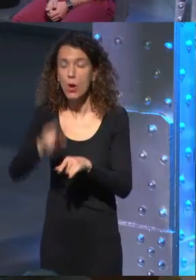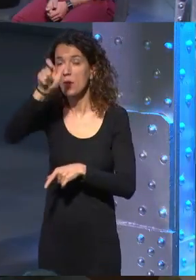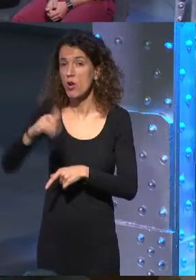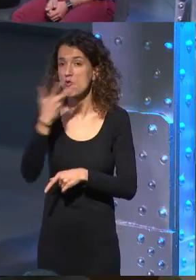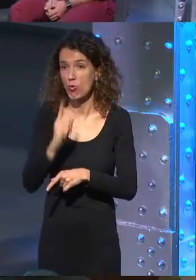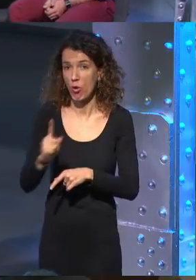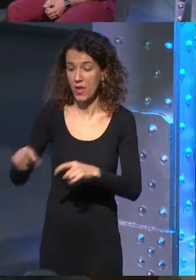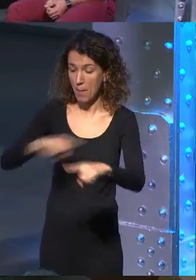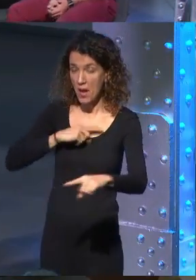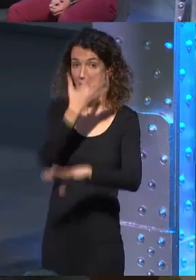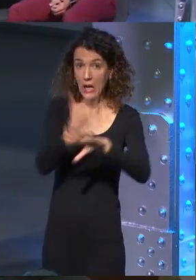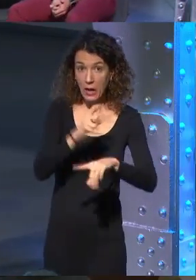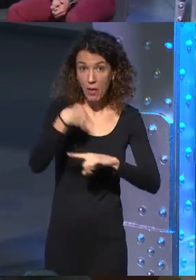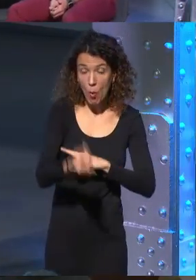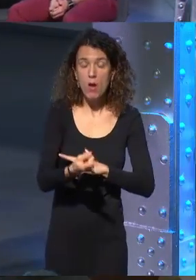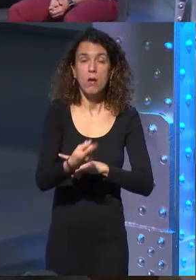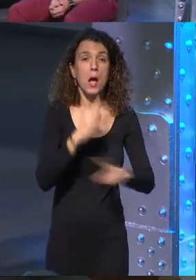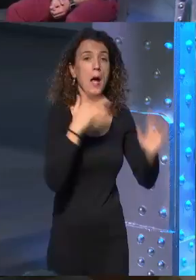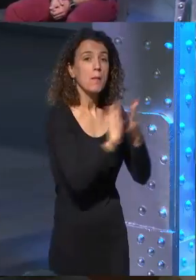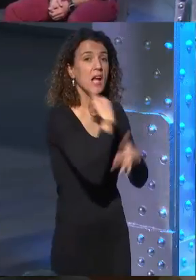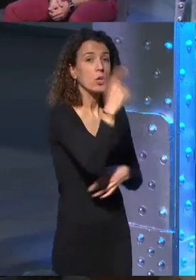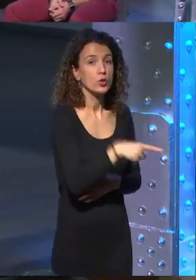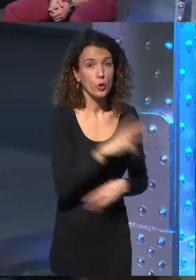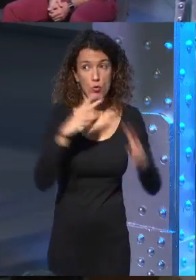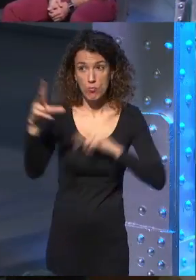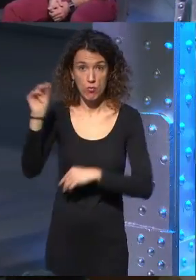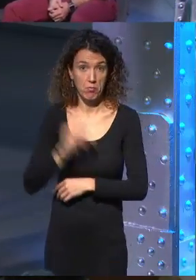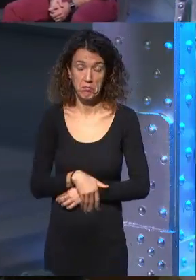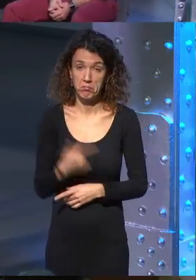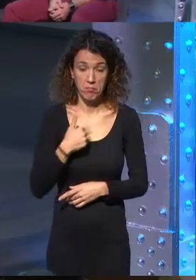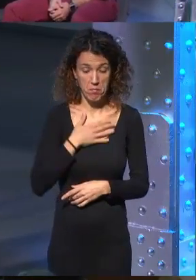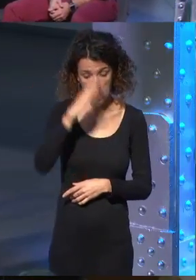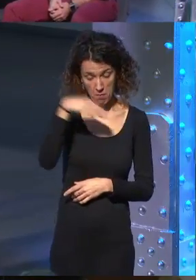without analyzing it previously from someone unknown? No.